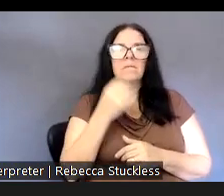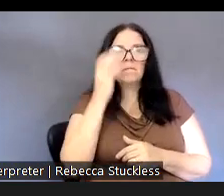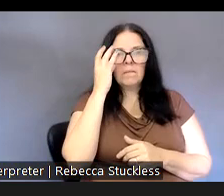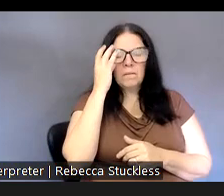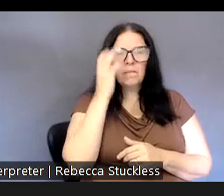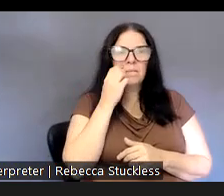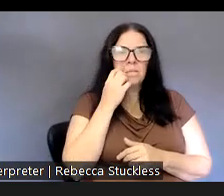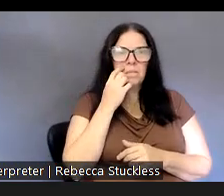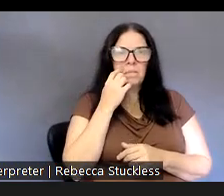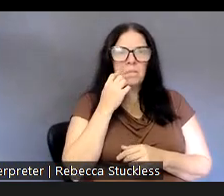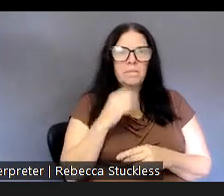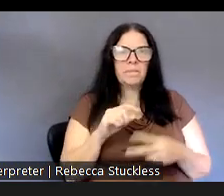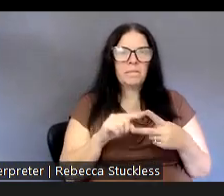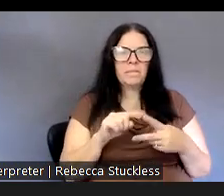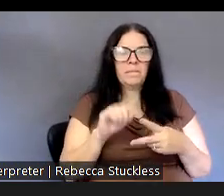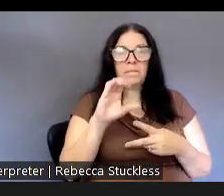Critical theory